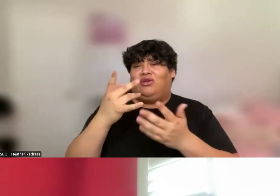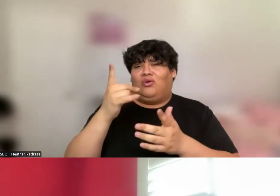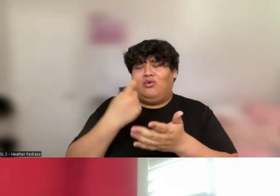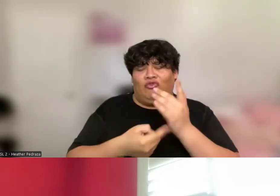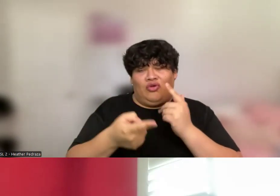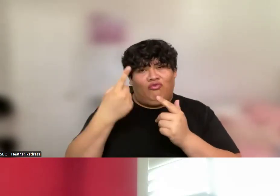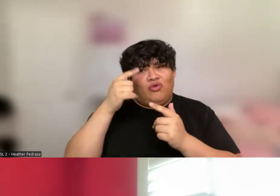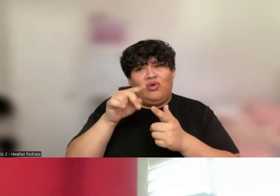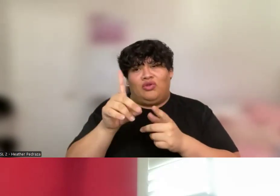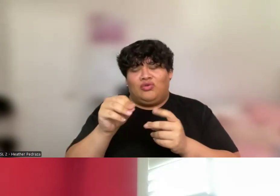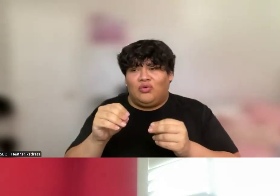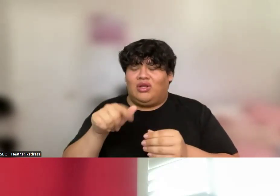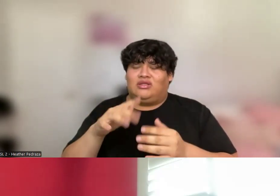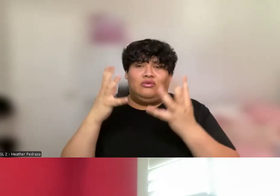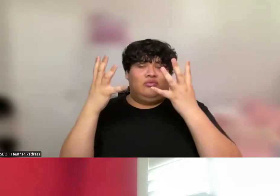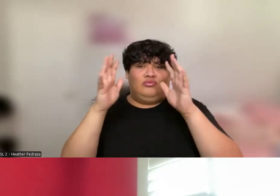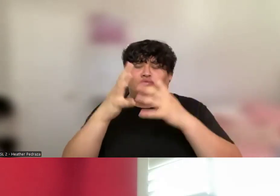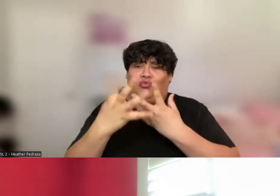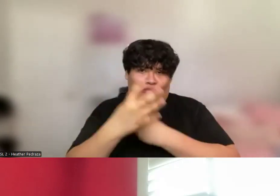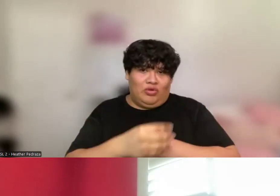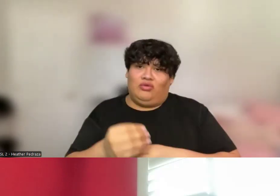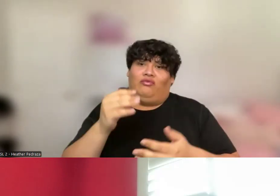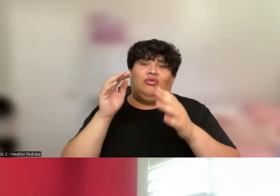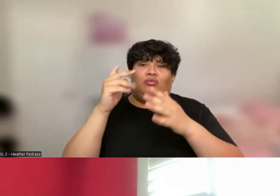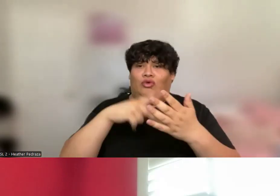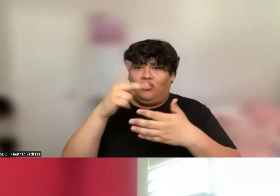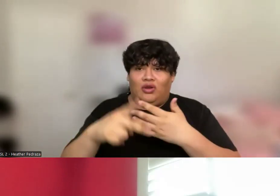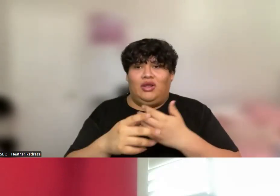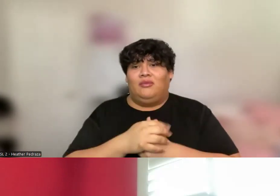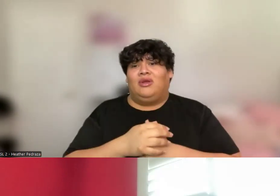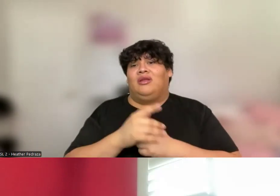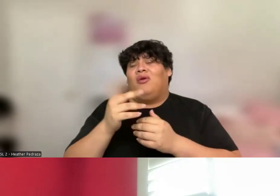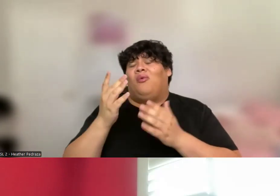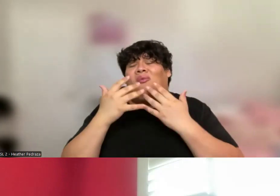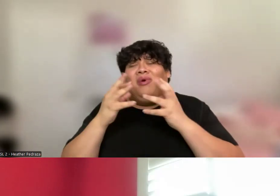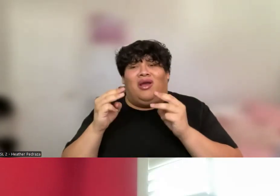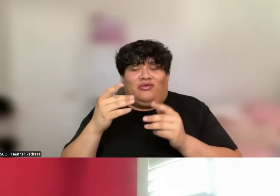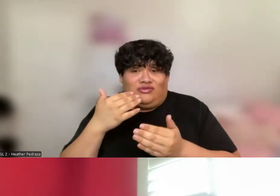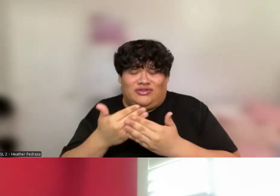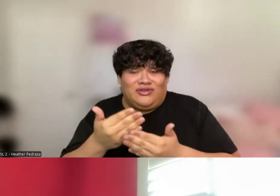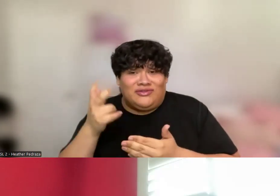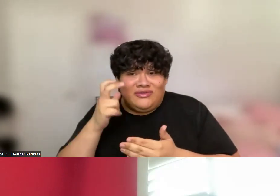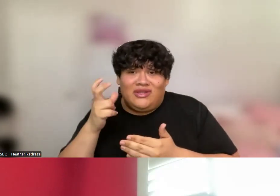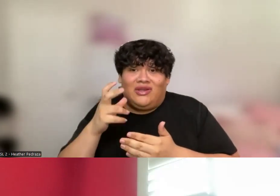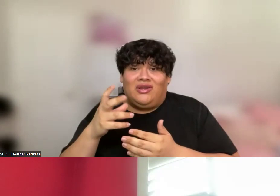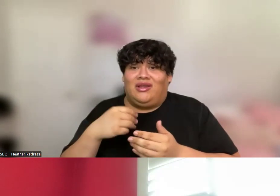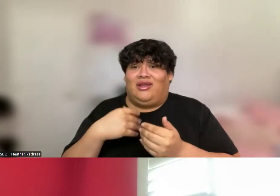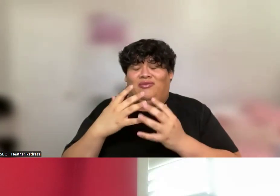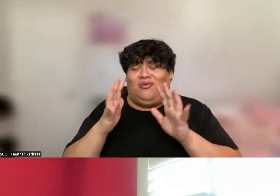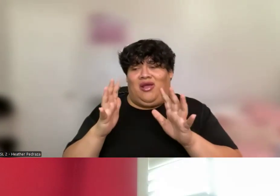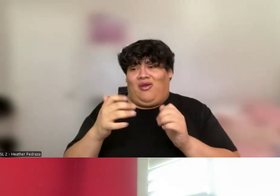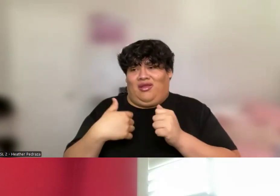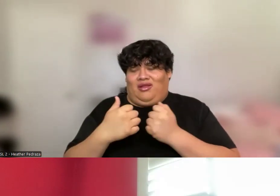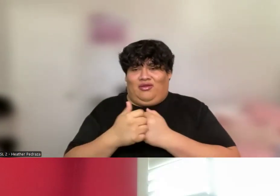absolutely wonderful program. Thanks, Dan. That's really encouraging to hear, and I echo your gratitude to the